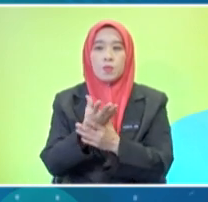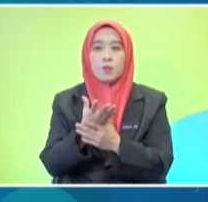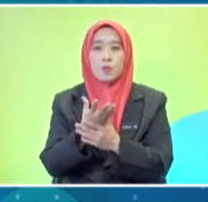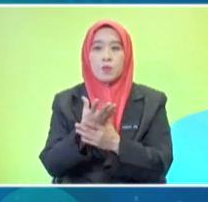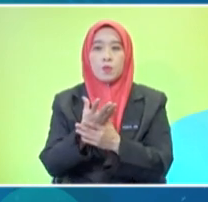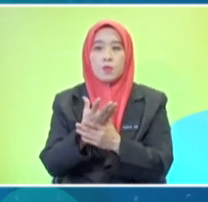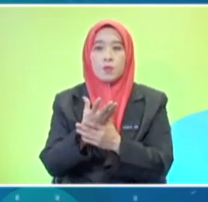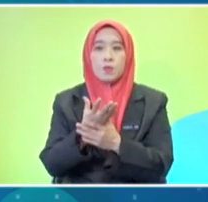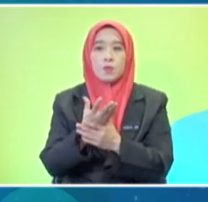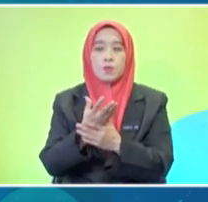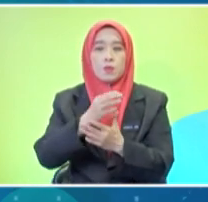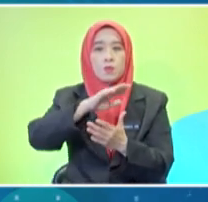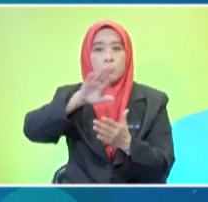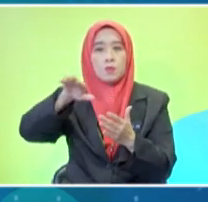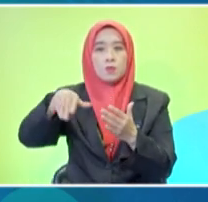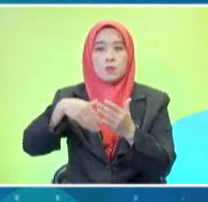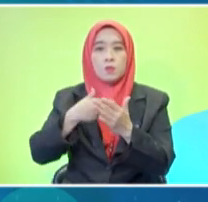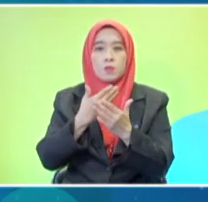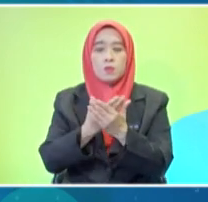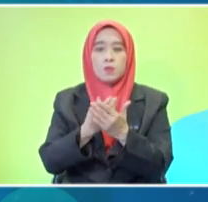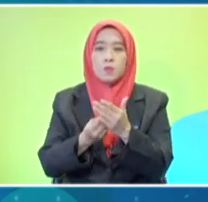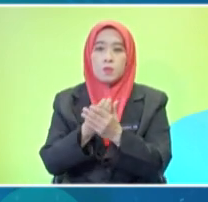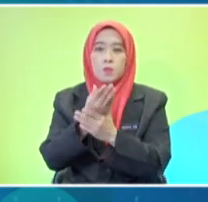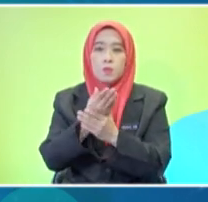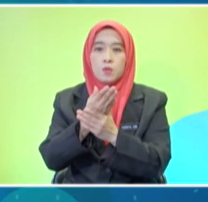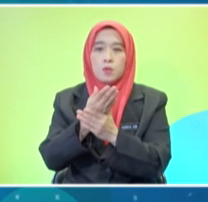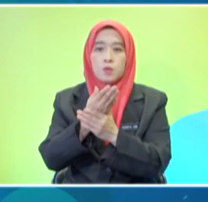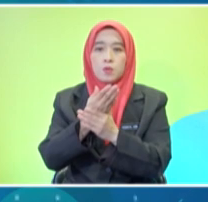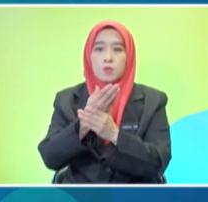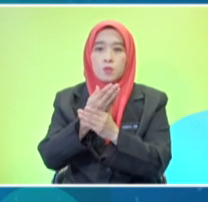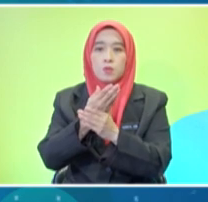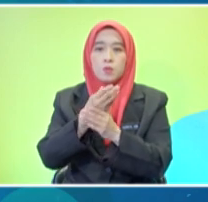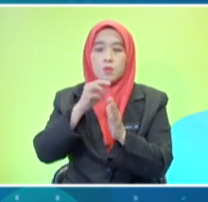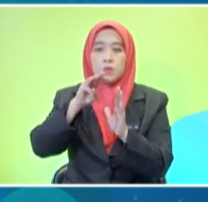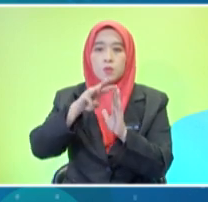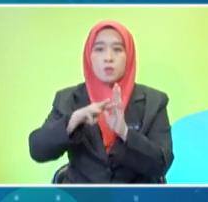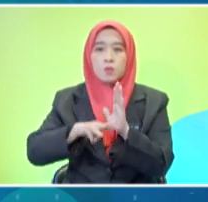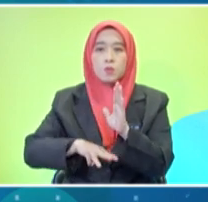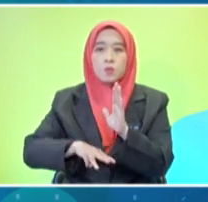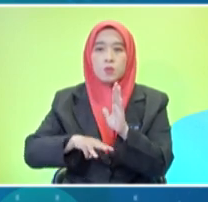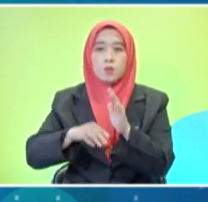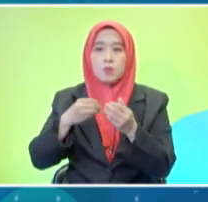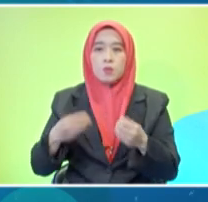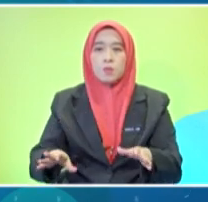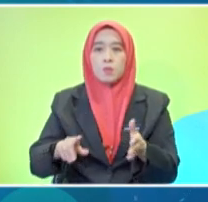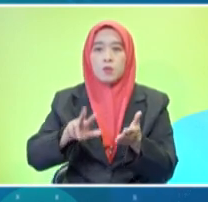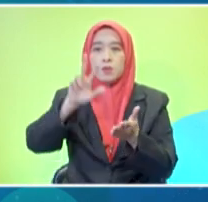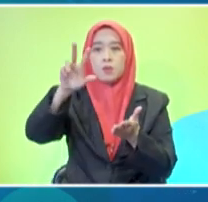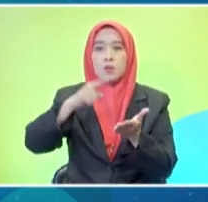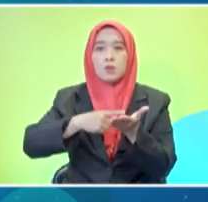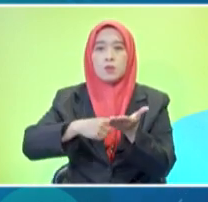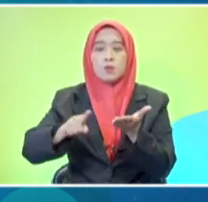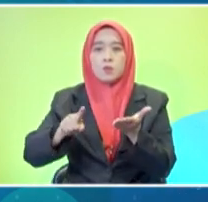after 2 weeks. Huh. His plants also wilted after 2 weeks. Oh, why is it, Adam? That's so sad.